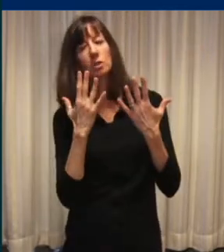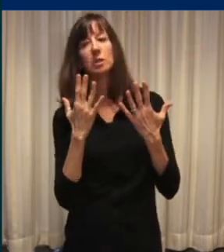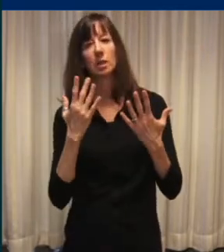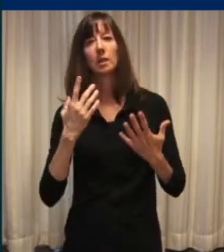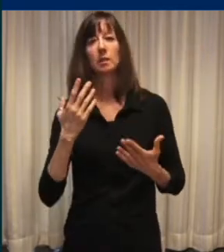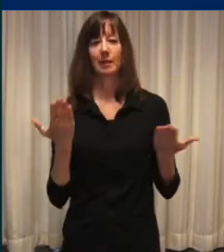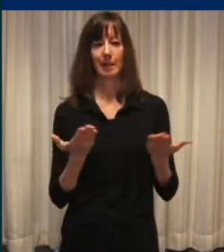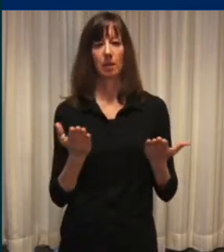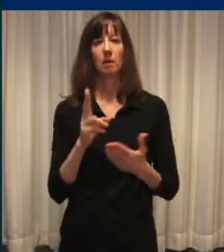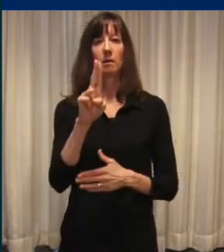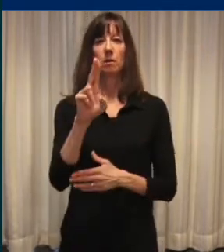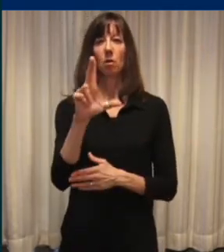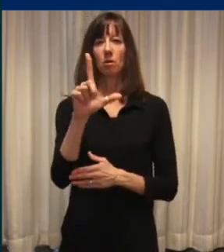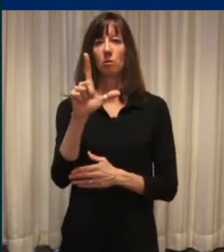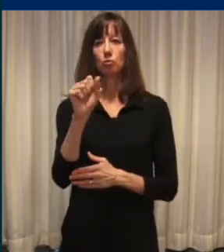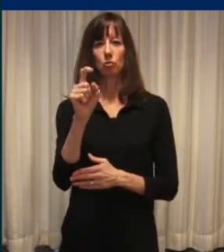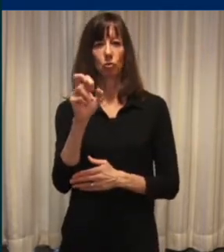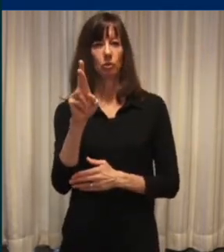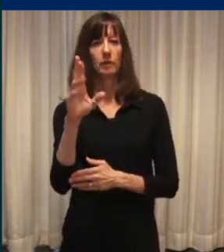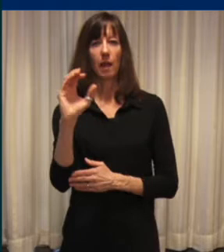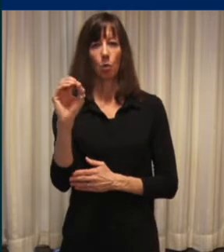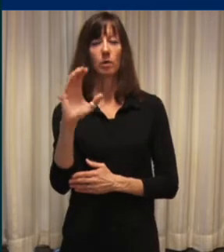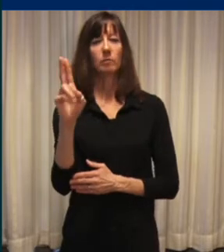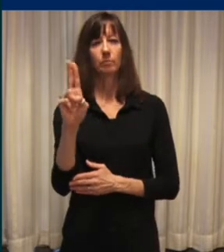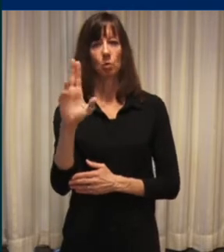to see the number of positive cases go up.